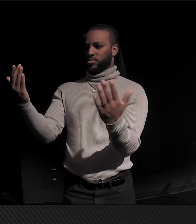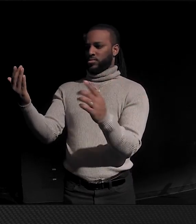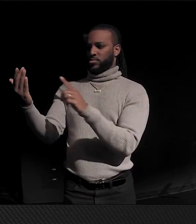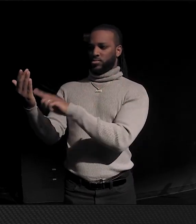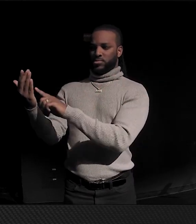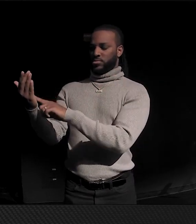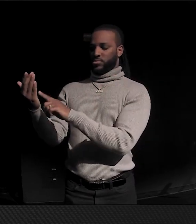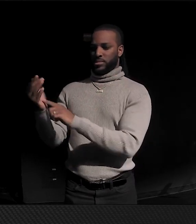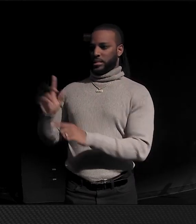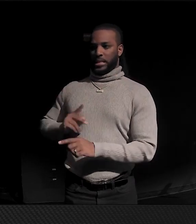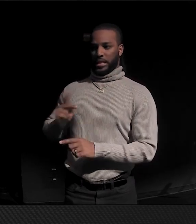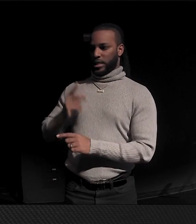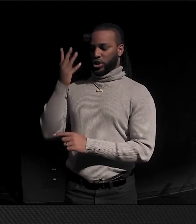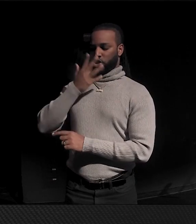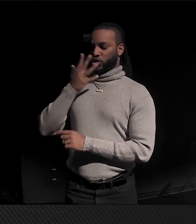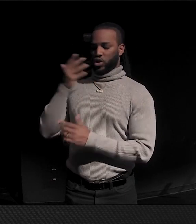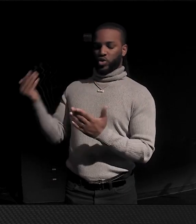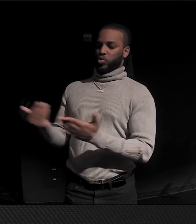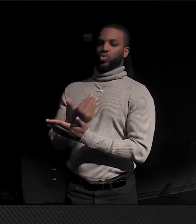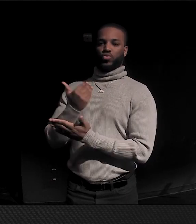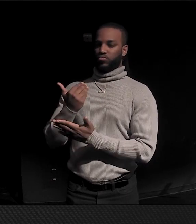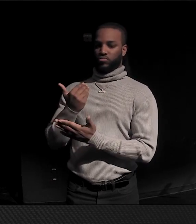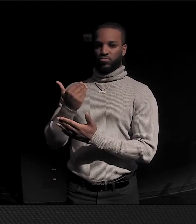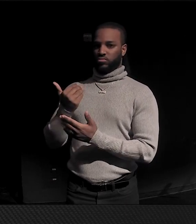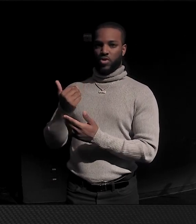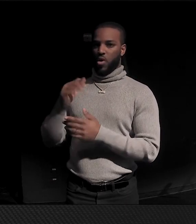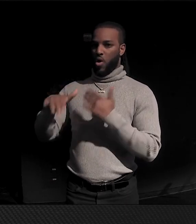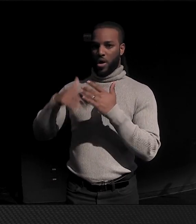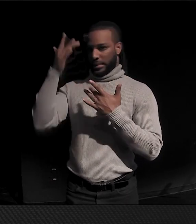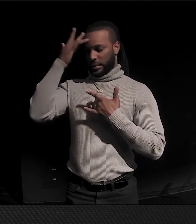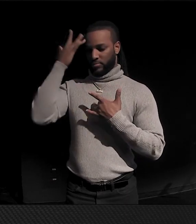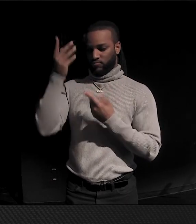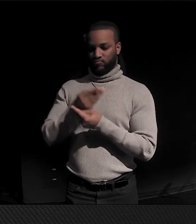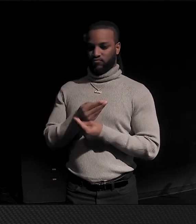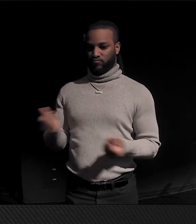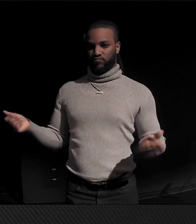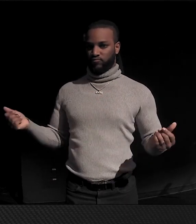new condition. Yeah.